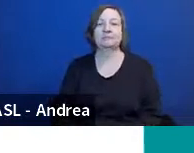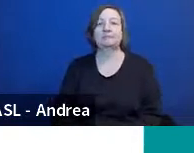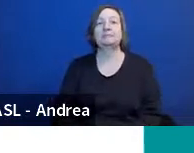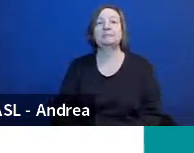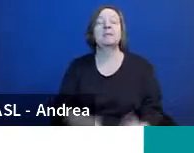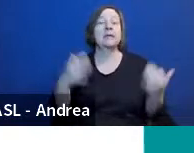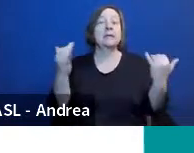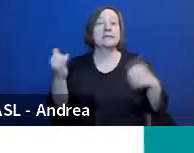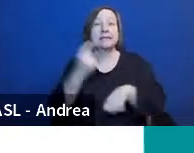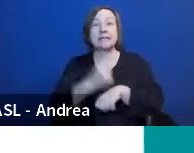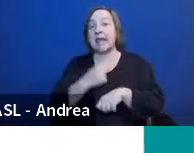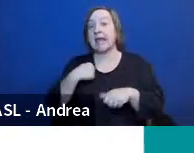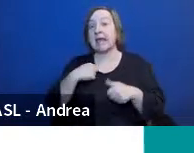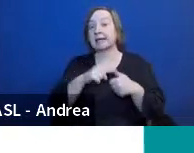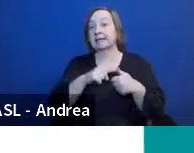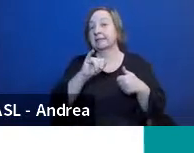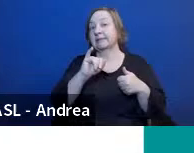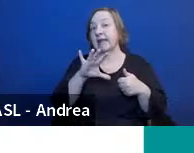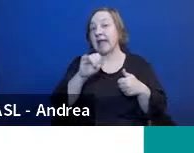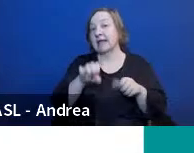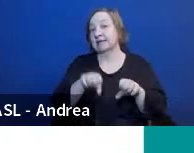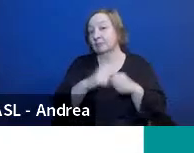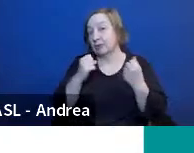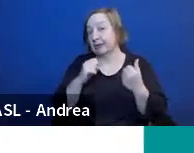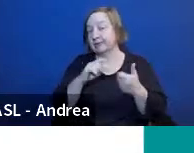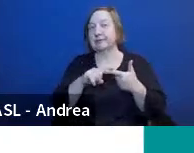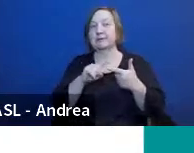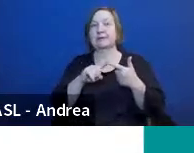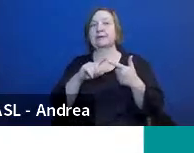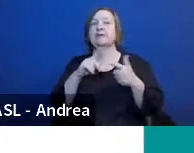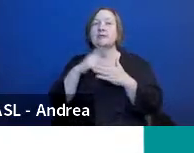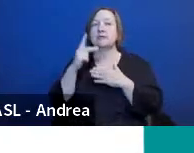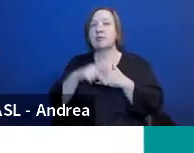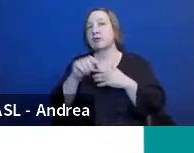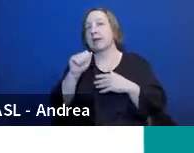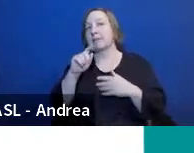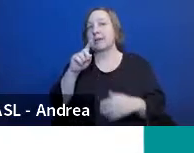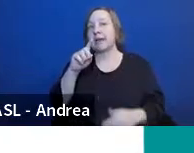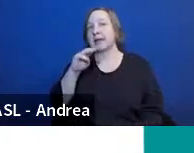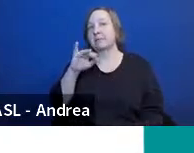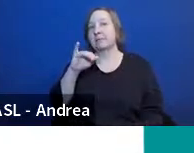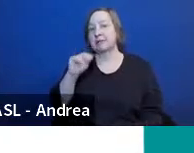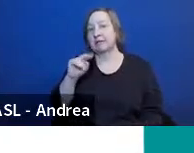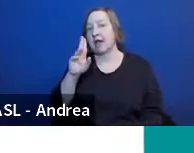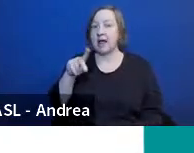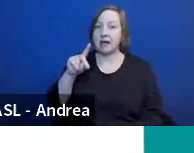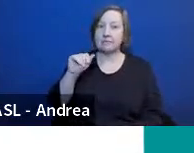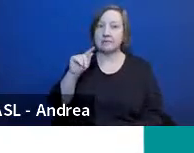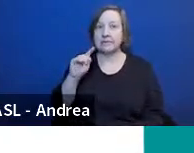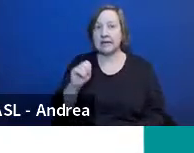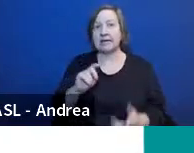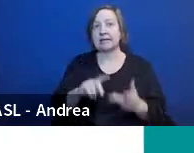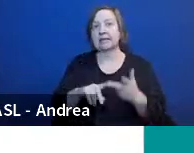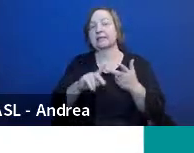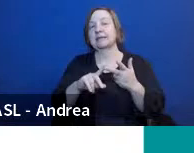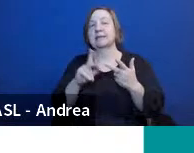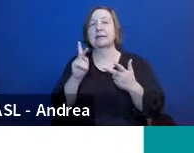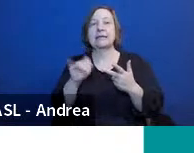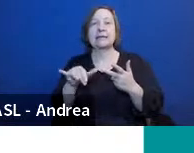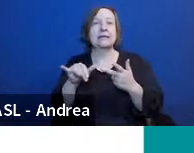So today we have an icebreaker. We have our program administrator update. We're looking at key